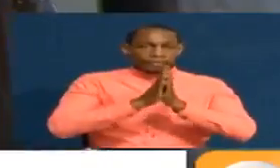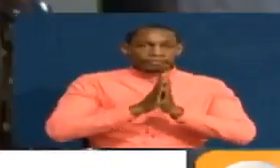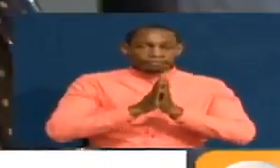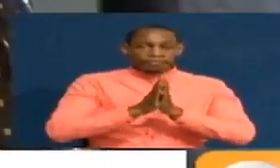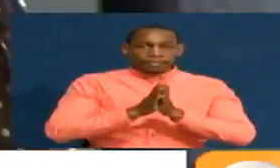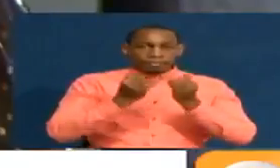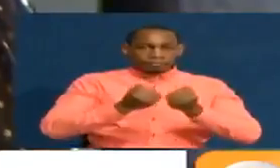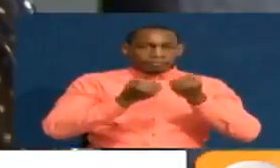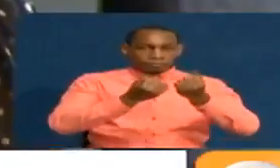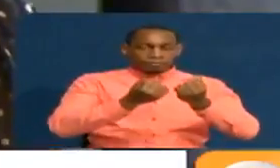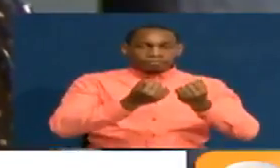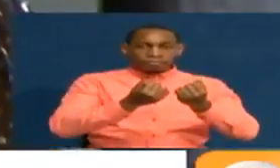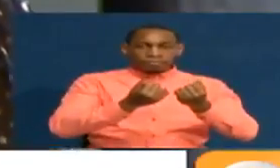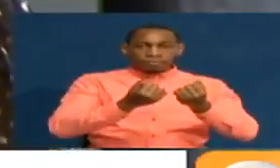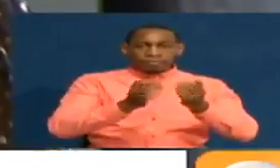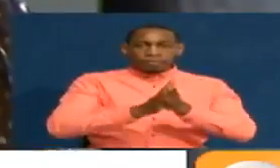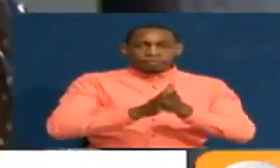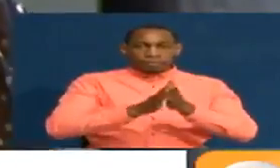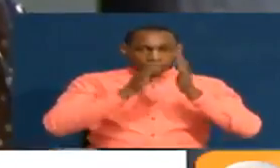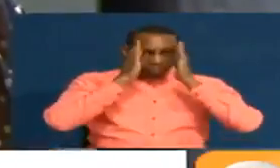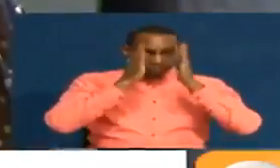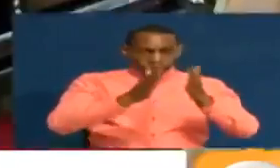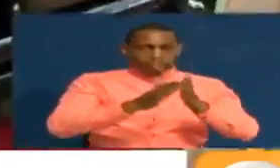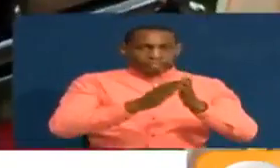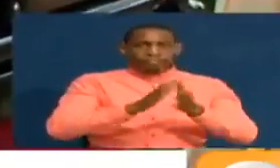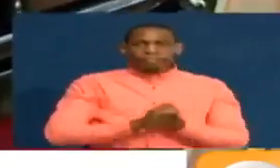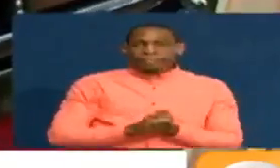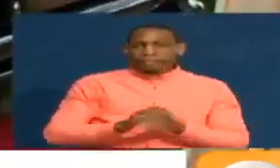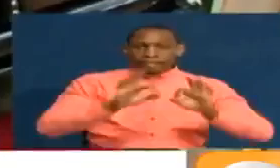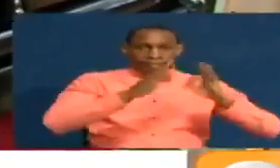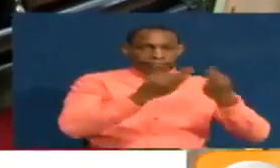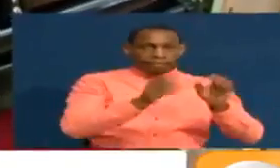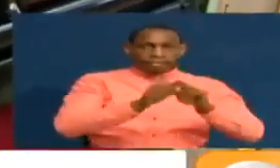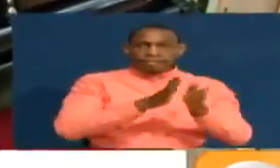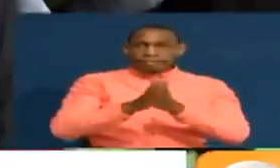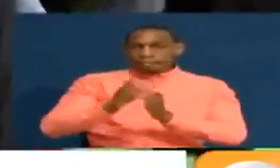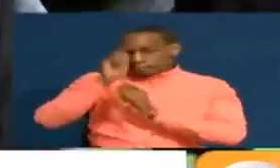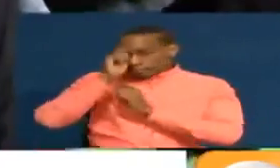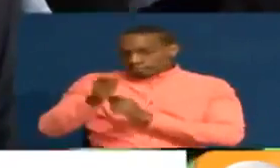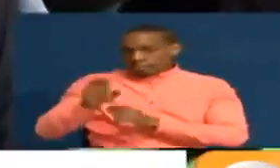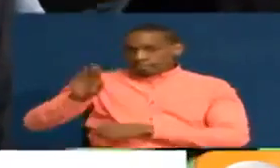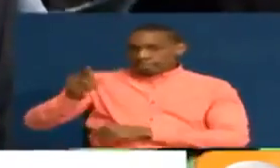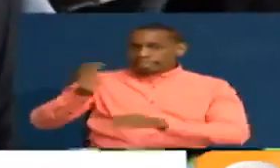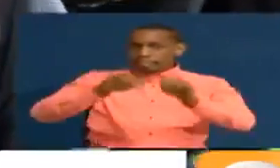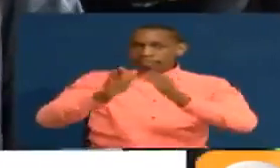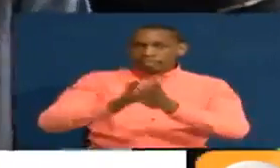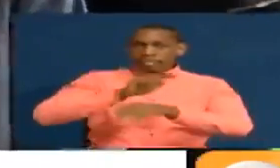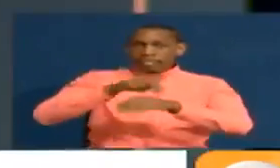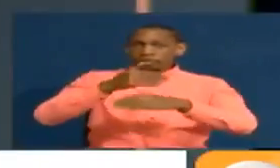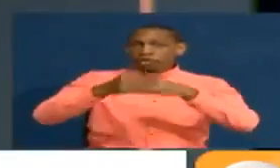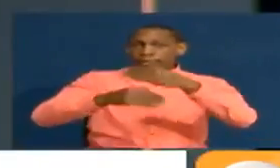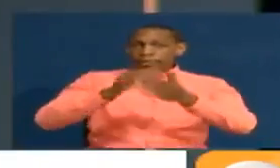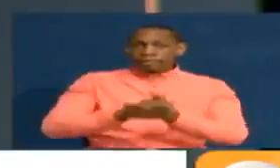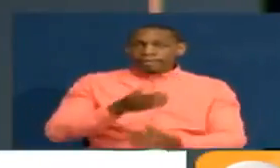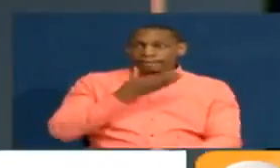energy, courage, and go-get-it attitude. The family also plans to honor Kirubi's contribution to nation